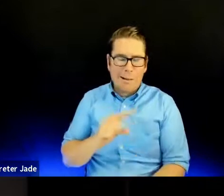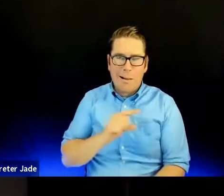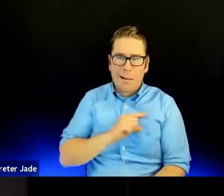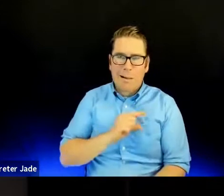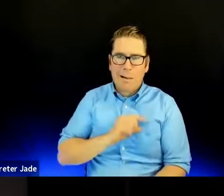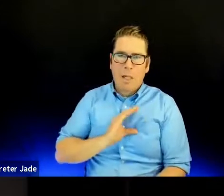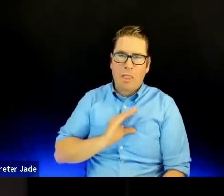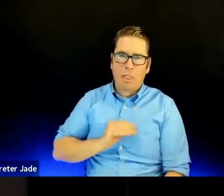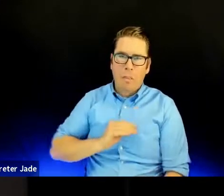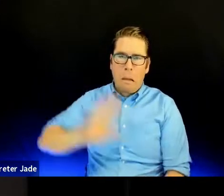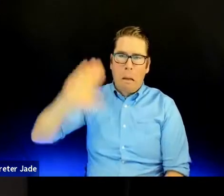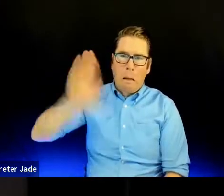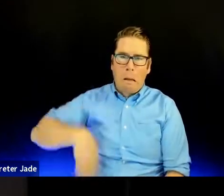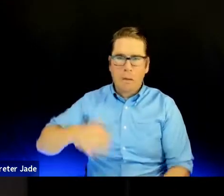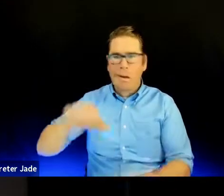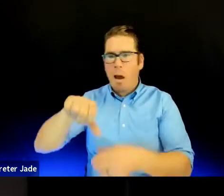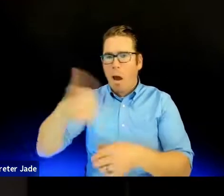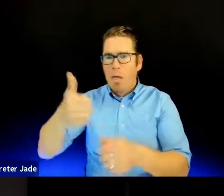put the next one off. So just keep up to date,